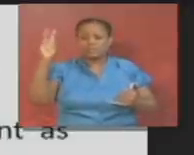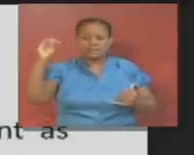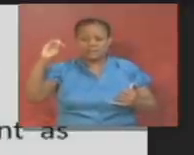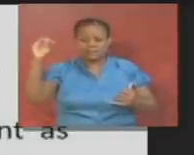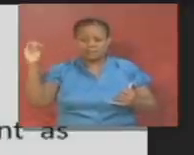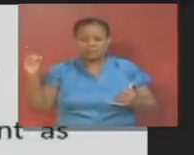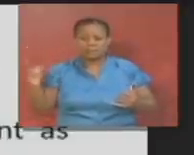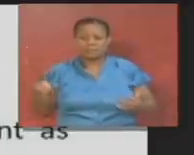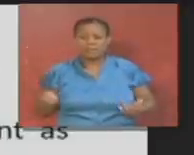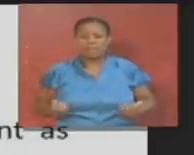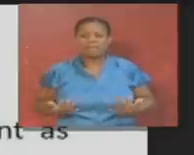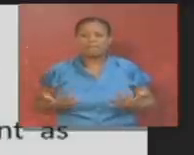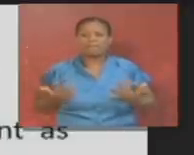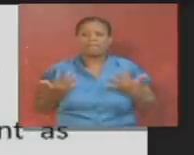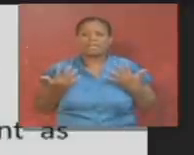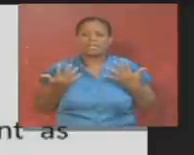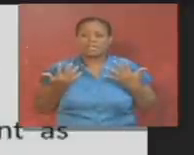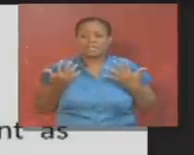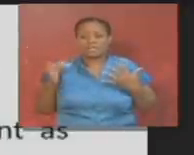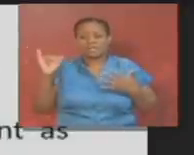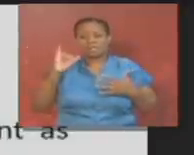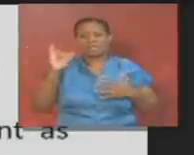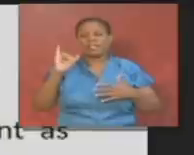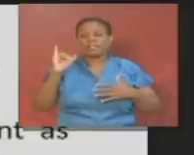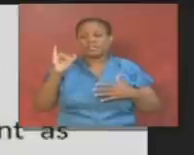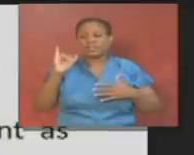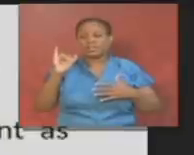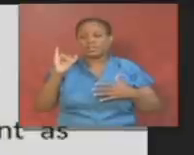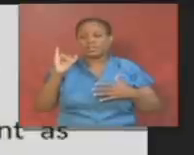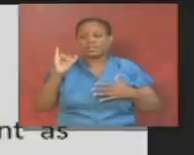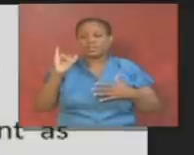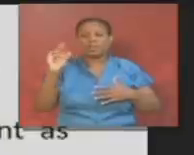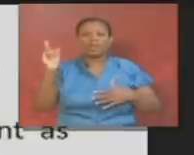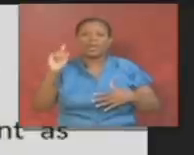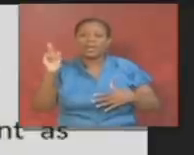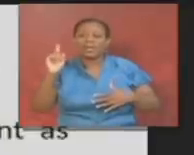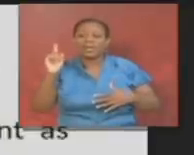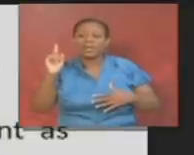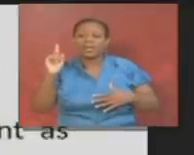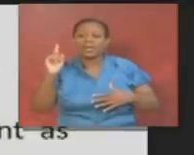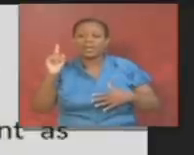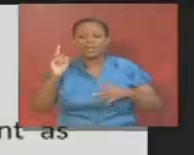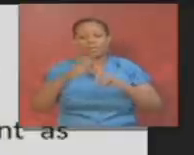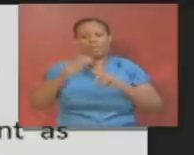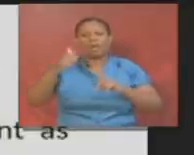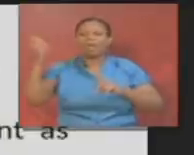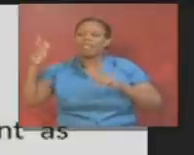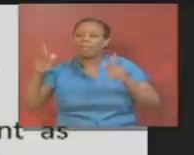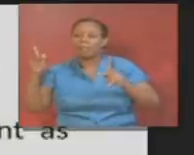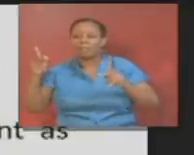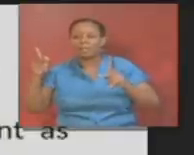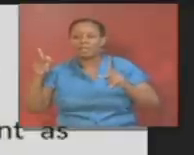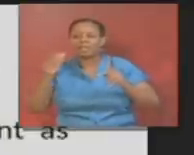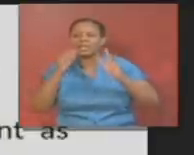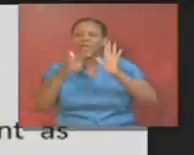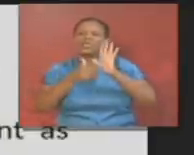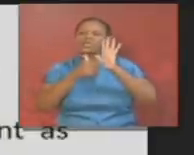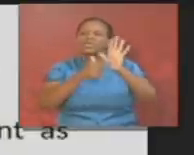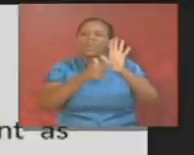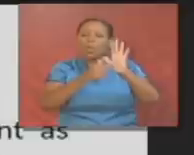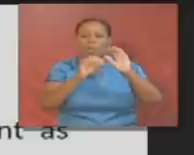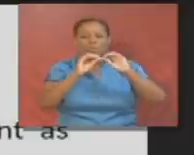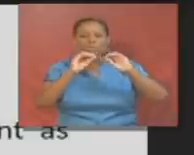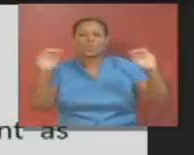population acquire, they actually contract these infections from asymptomatic people or people who are pre-symptomatic, meaning